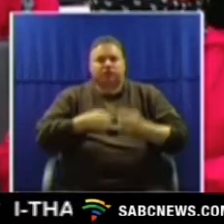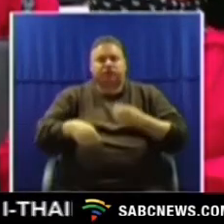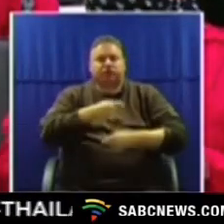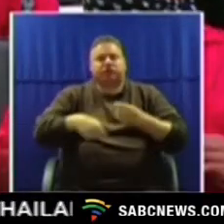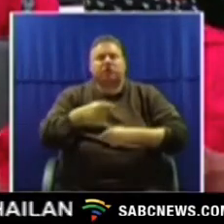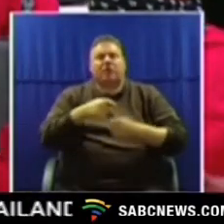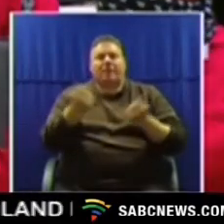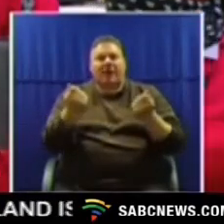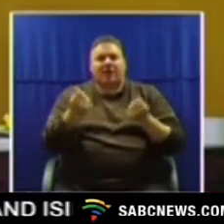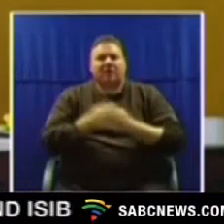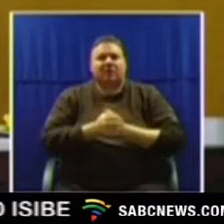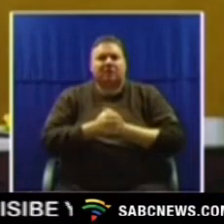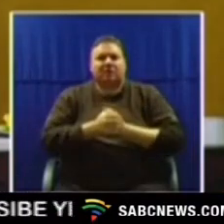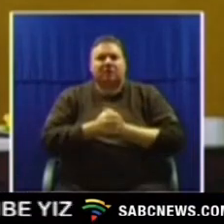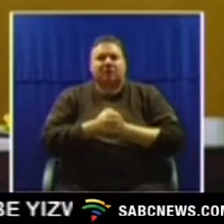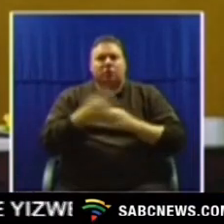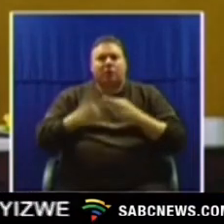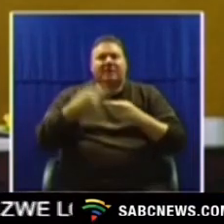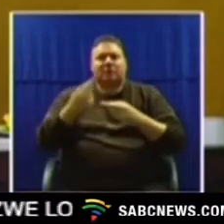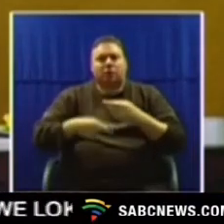Honourable Member, repeating the same